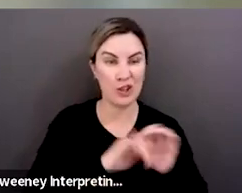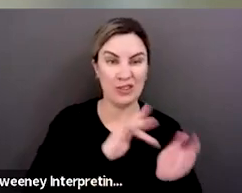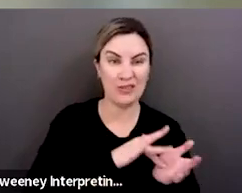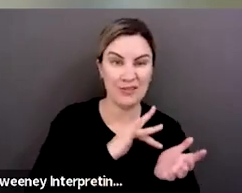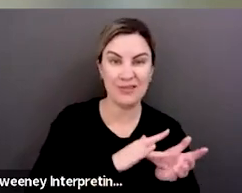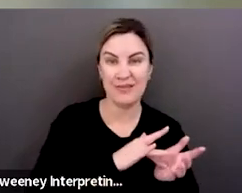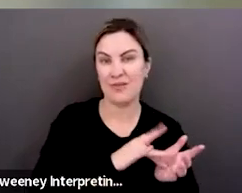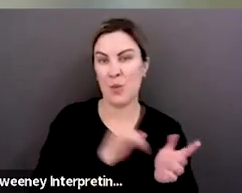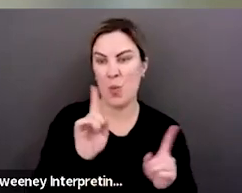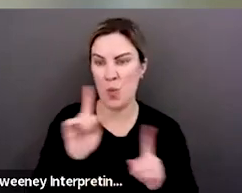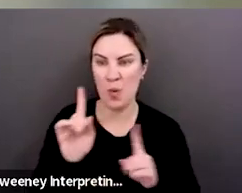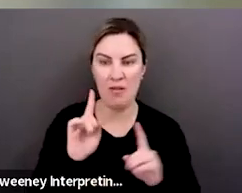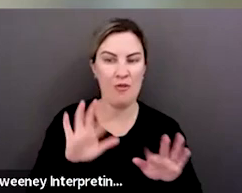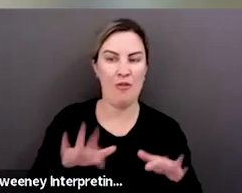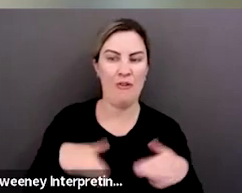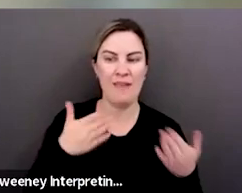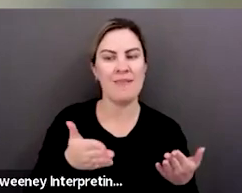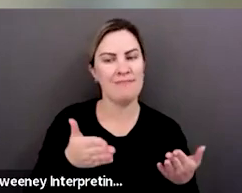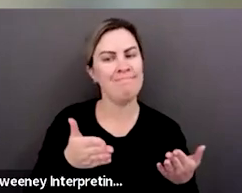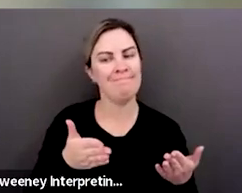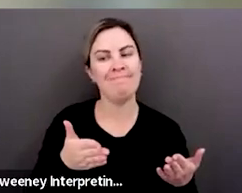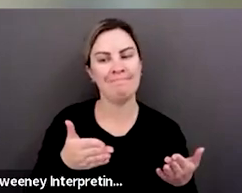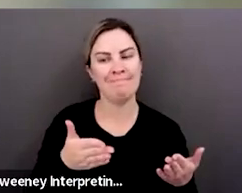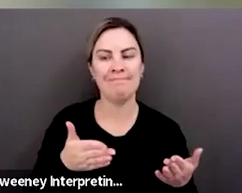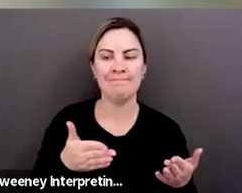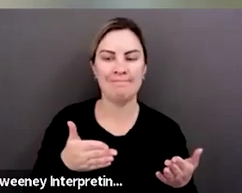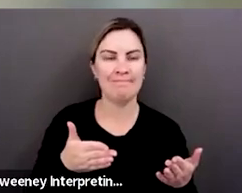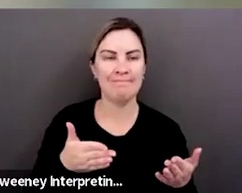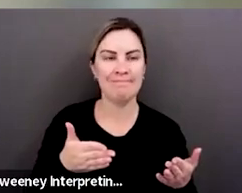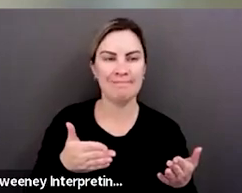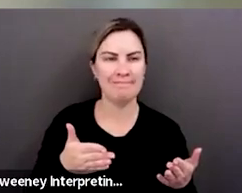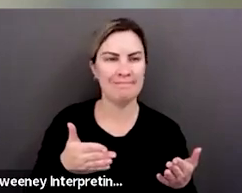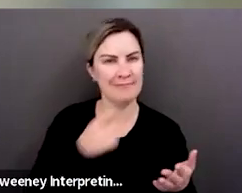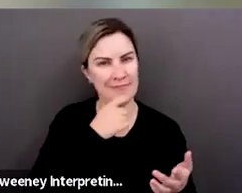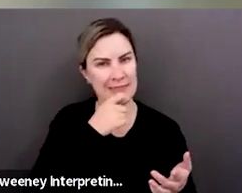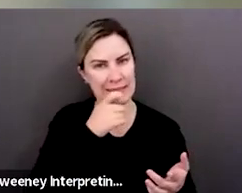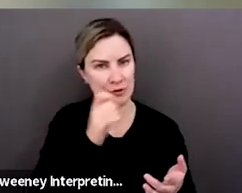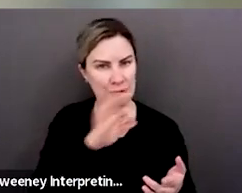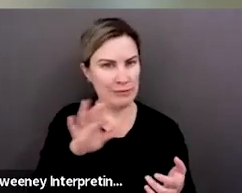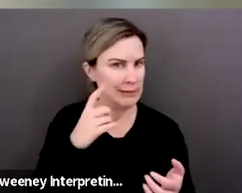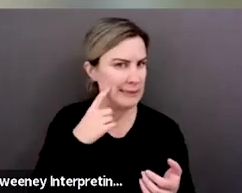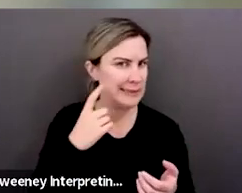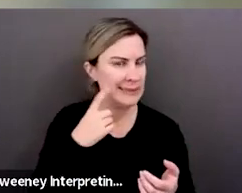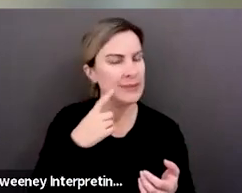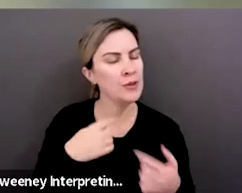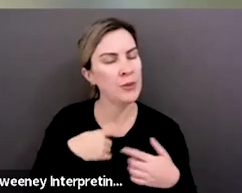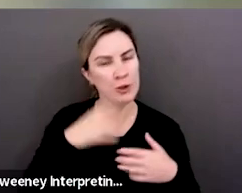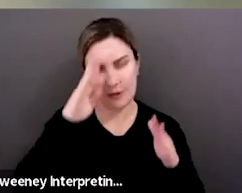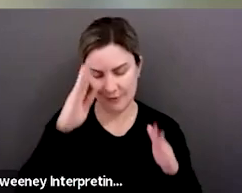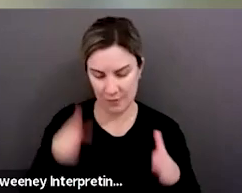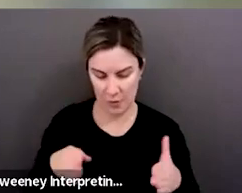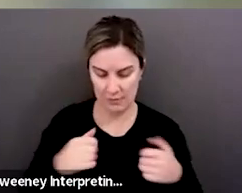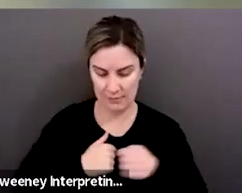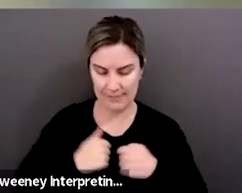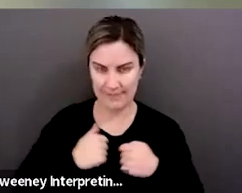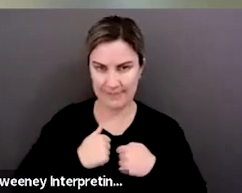offer, getting that for the whole of the Perth area, it's been tricky. So we're just focusing on one patch, just getting our own